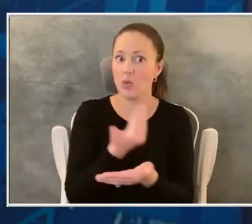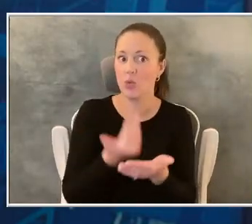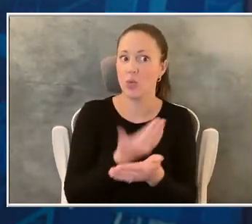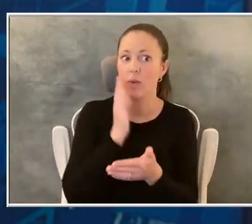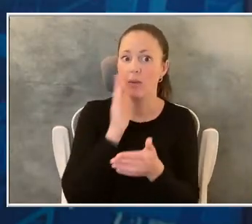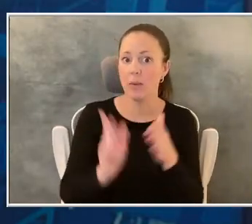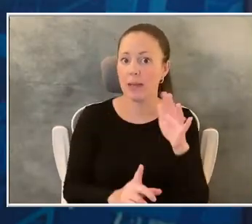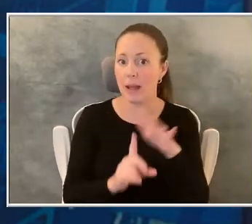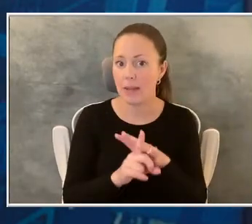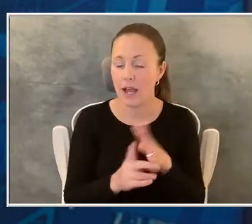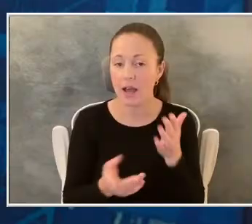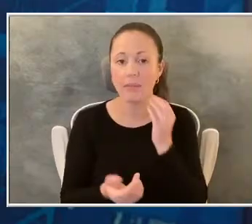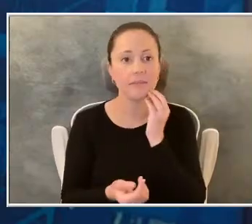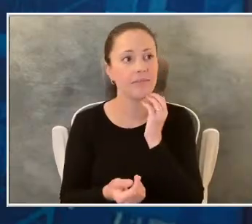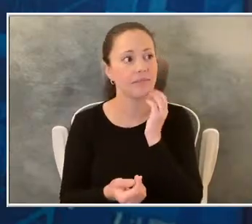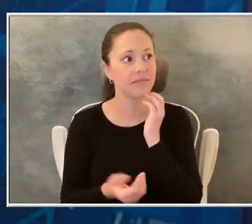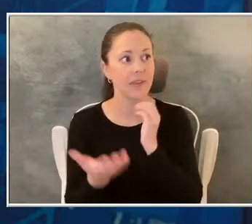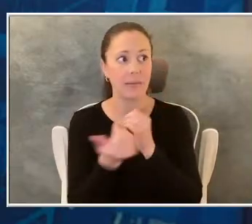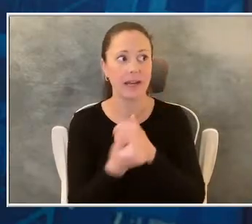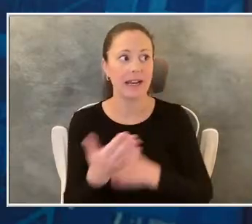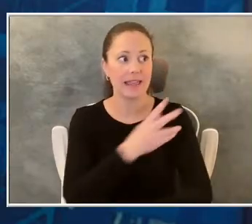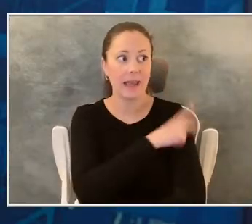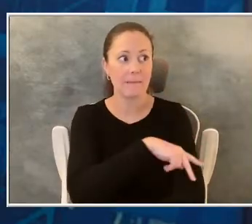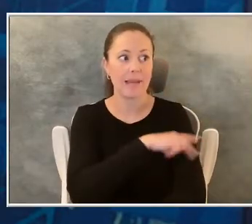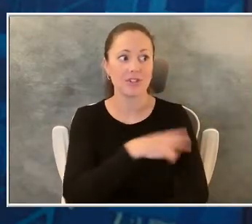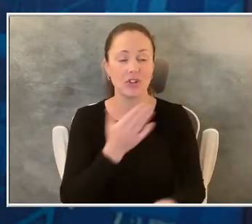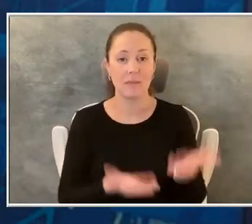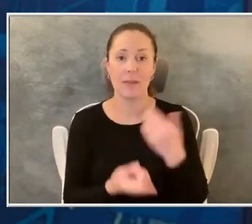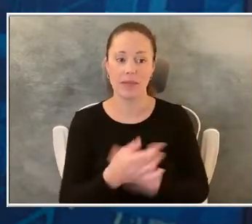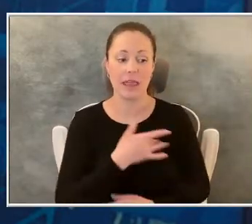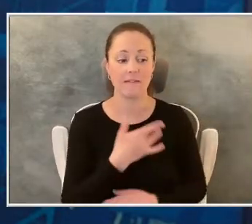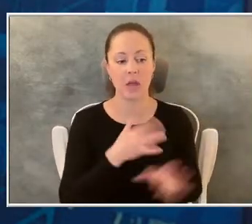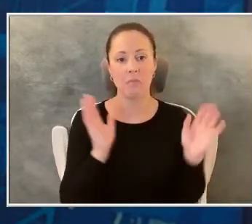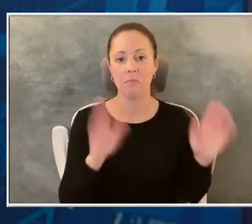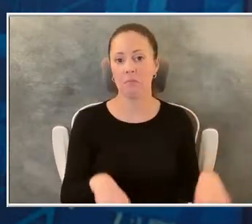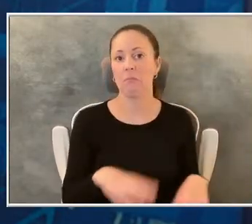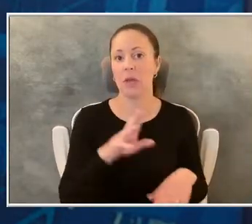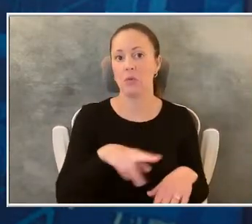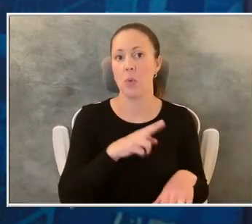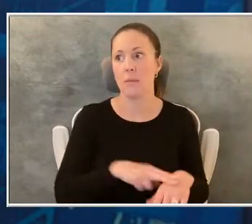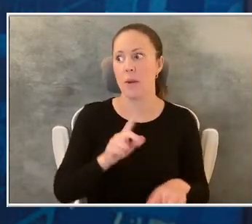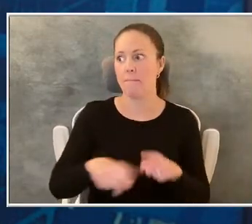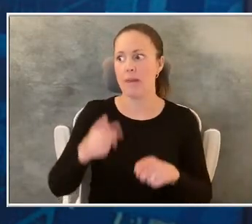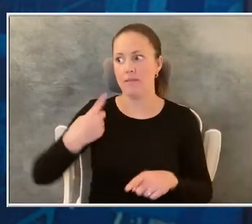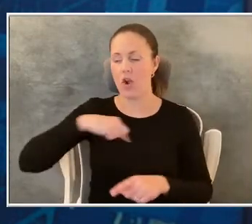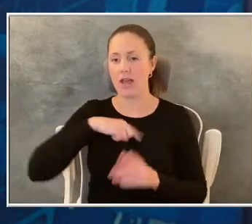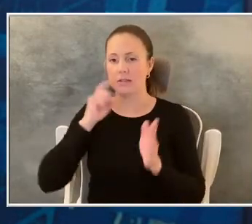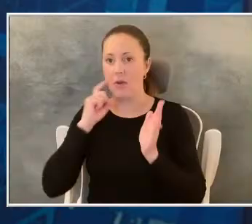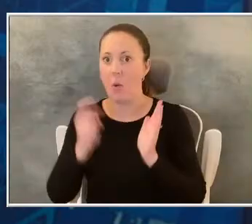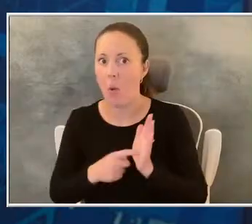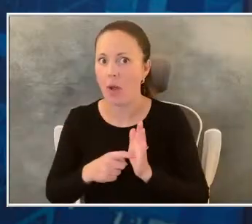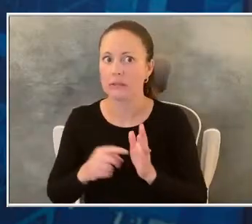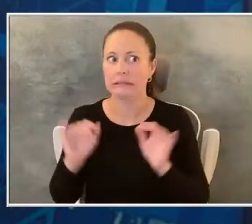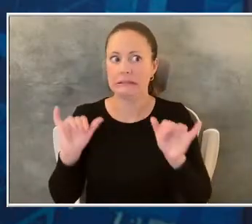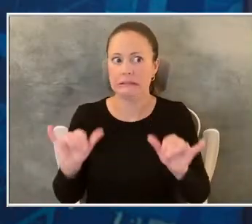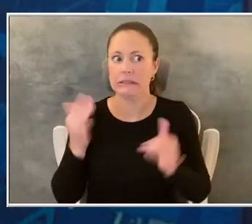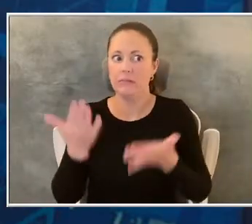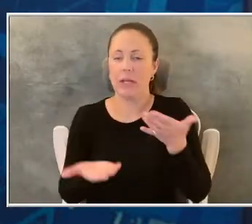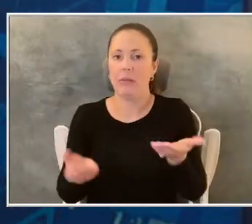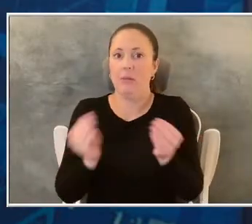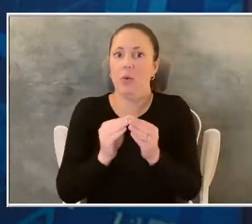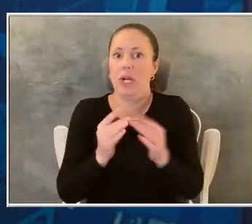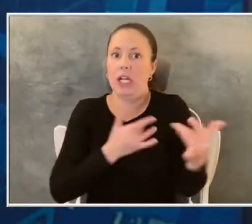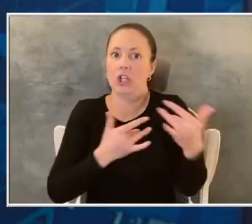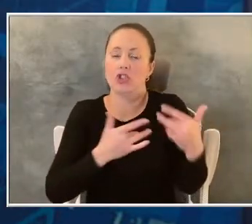that the patient may not think is abnormal, but to us it is like, well, this actually could be something more concerning we need to look